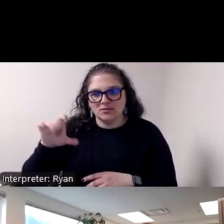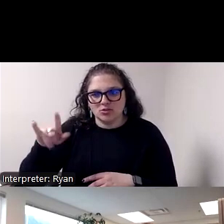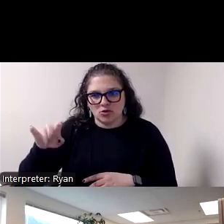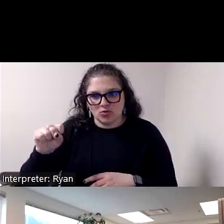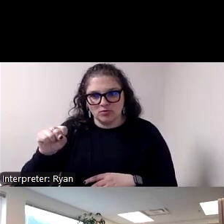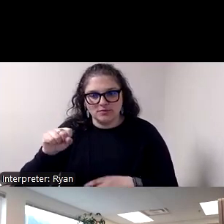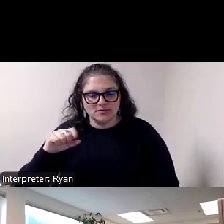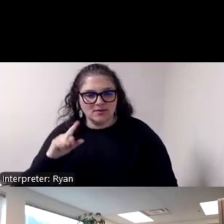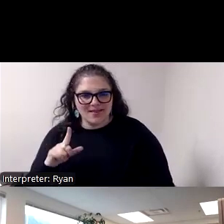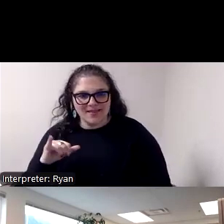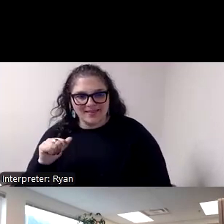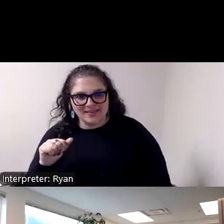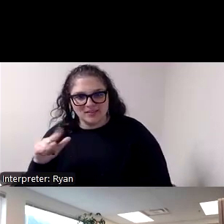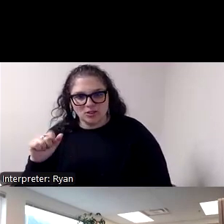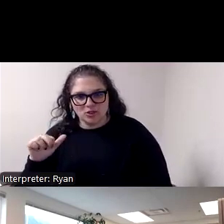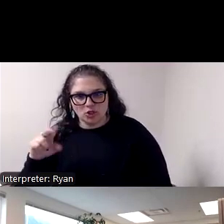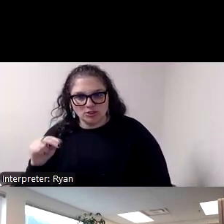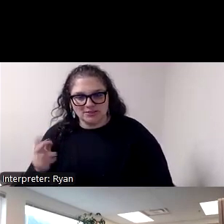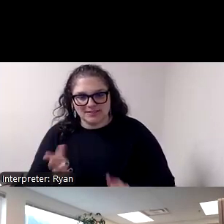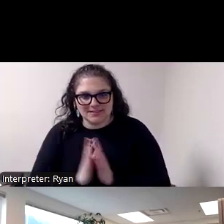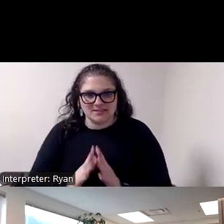asking. Okay.